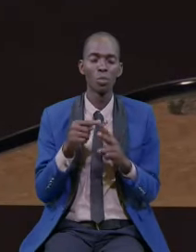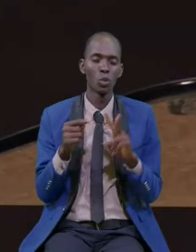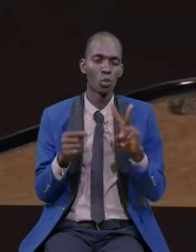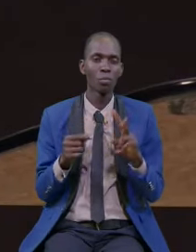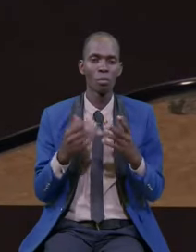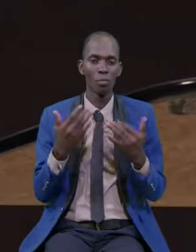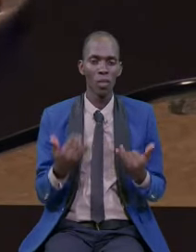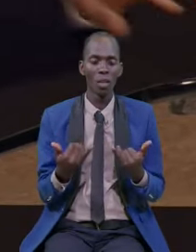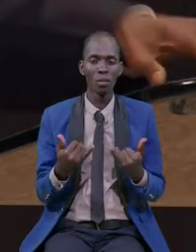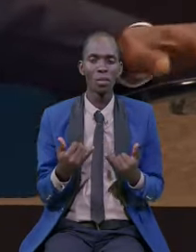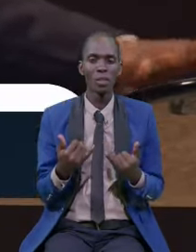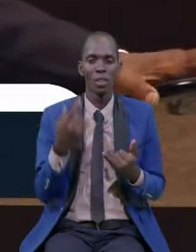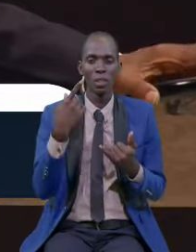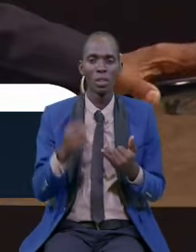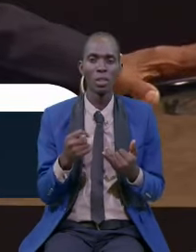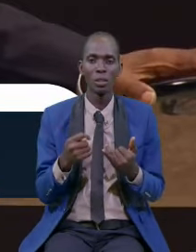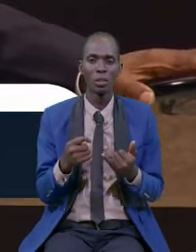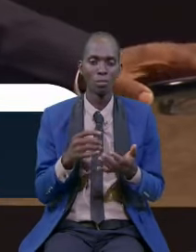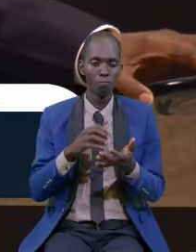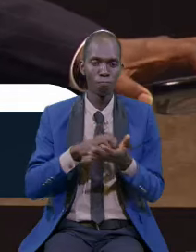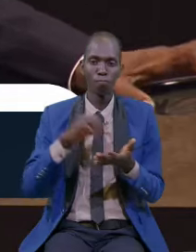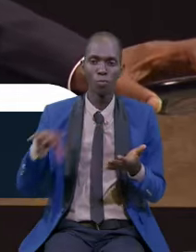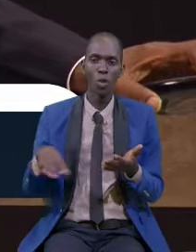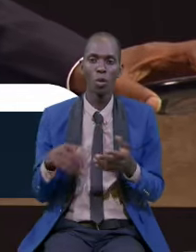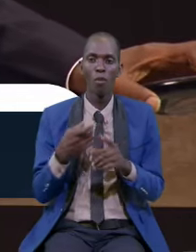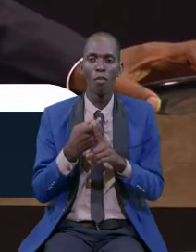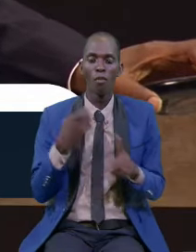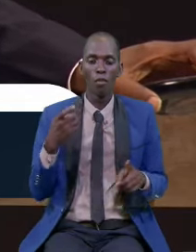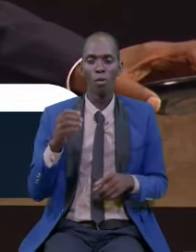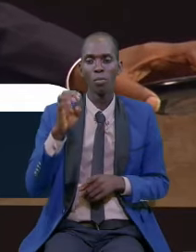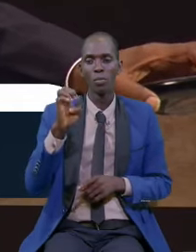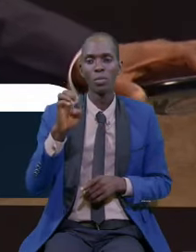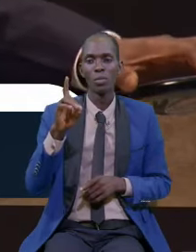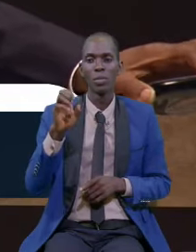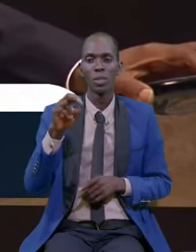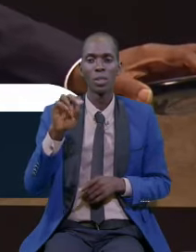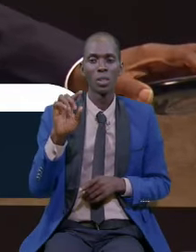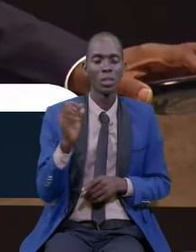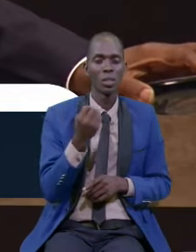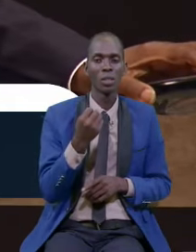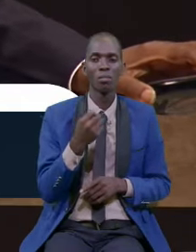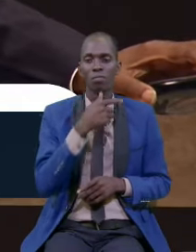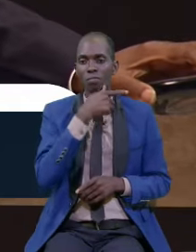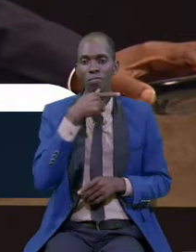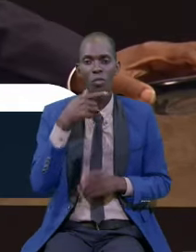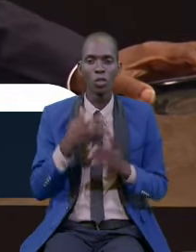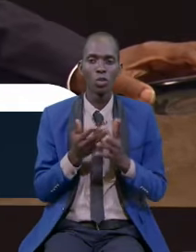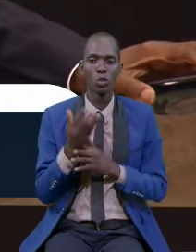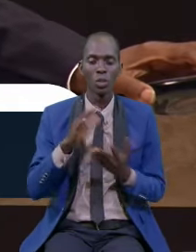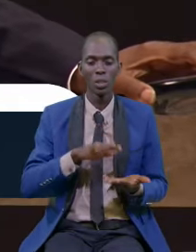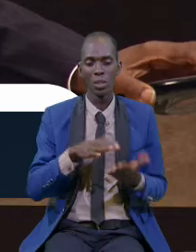expulsion from Eden's garden through deadly folly. Number two,